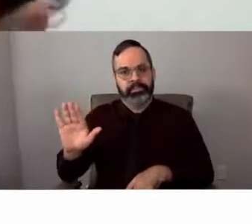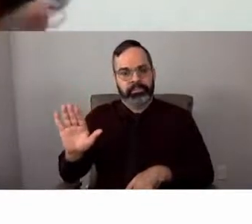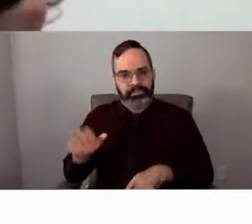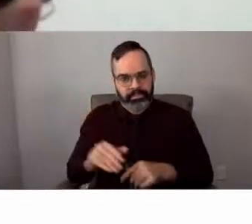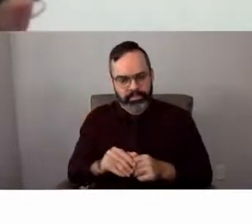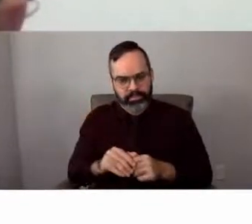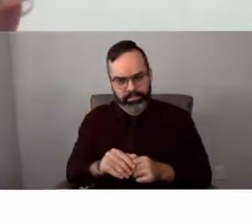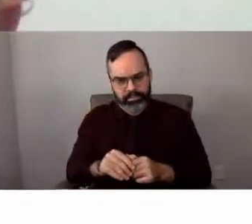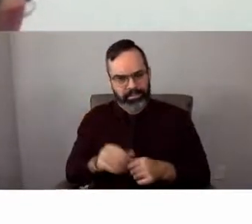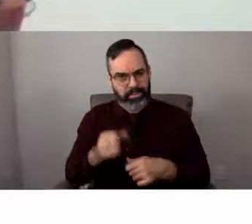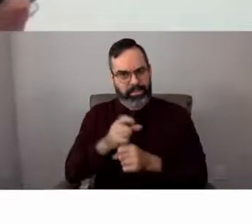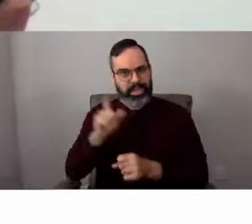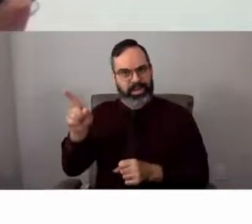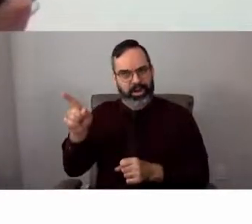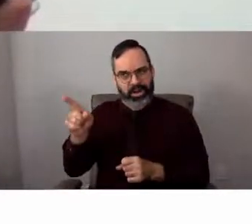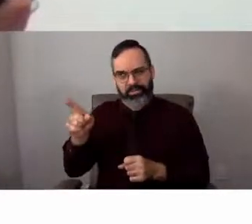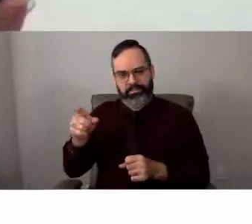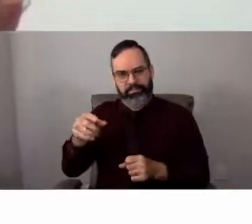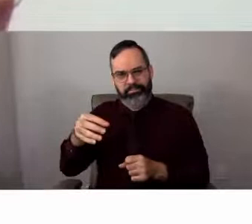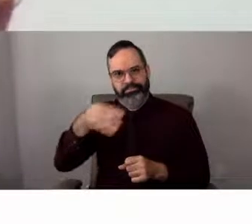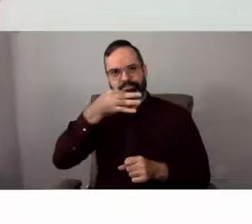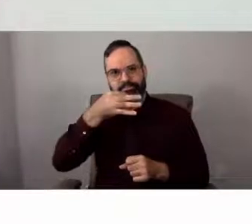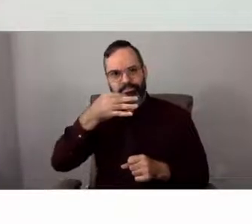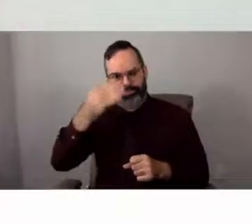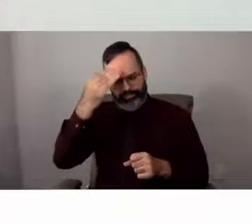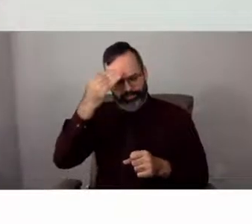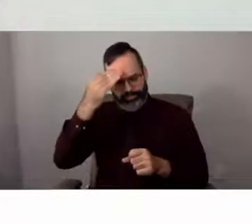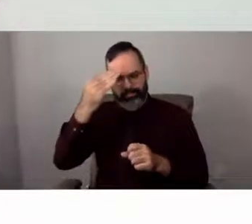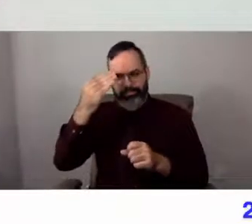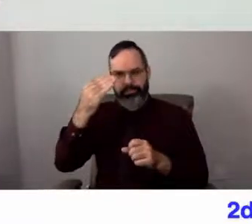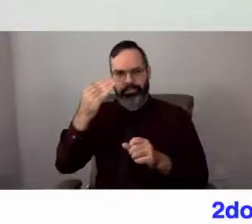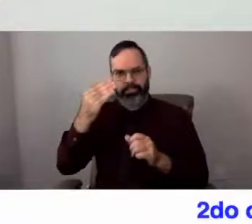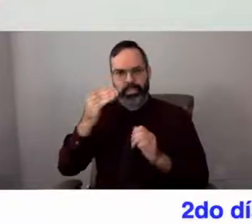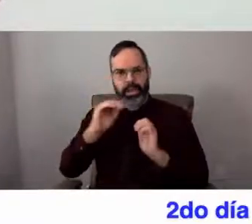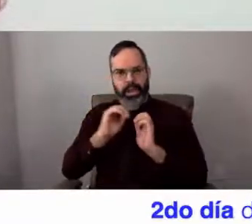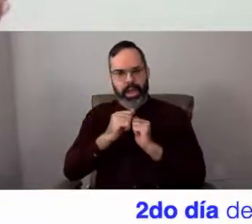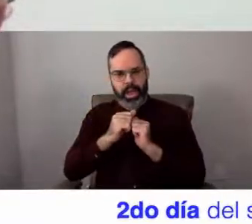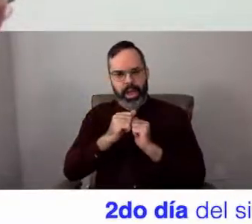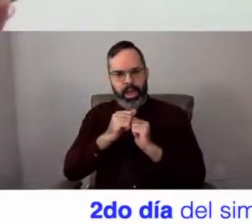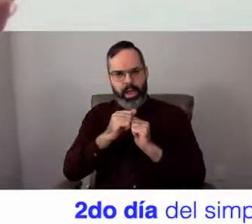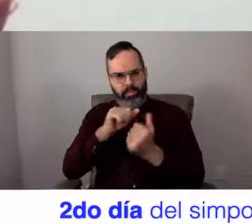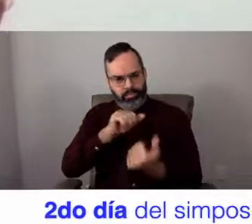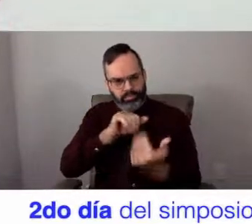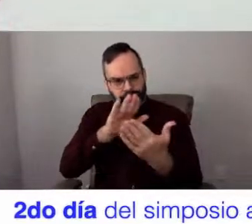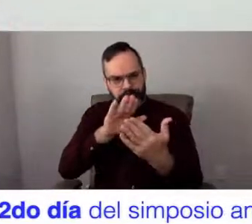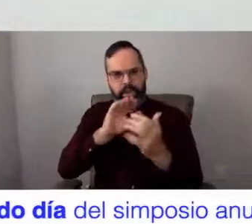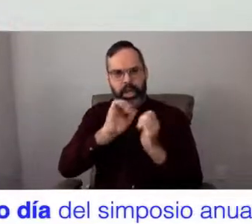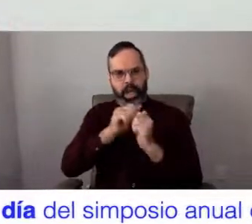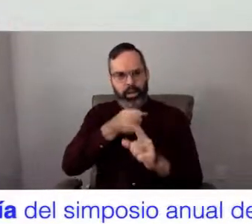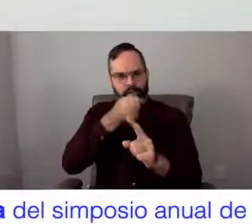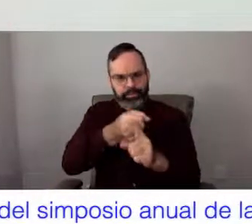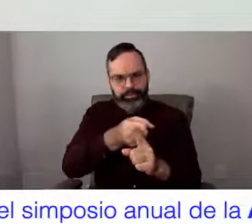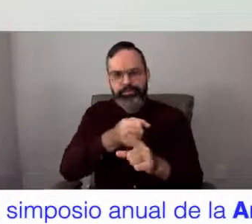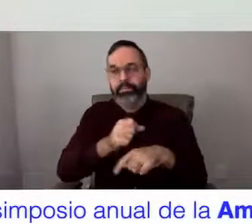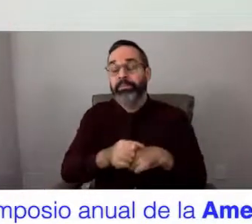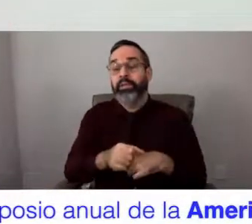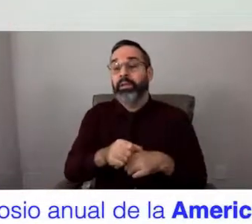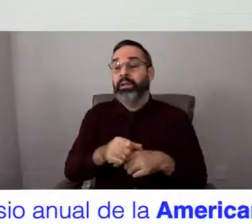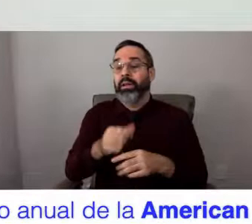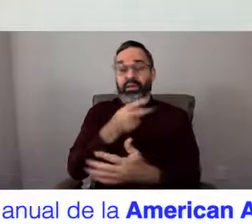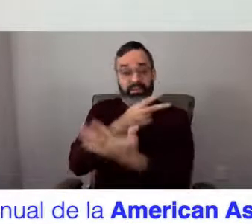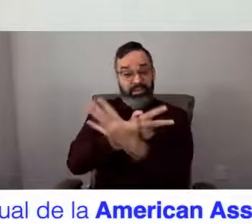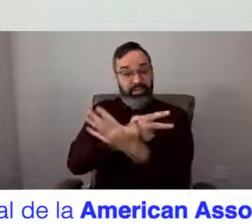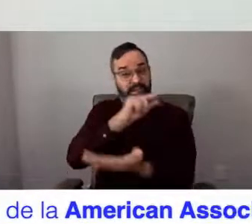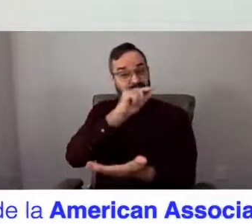makes her be capable of having the impact she's having today. After finishing her master's, she